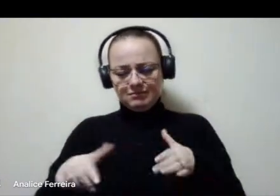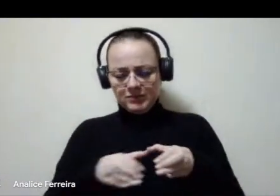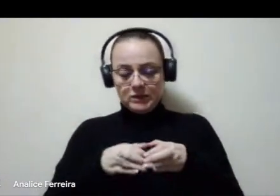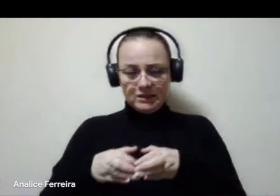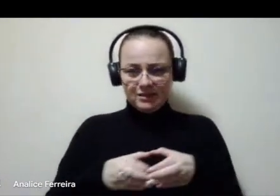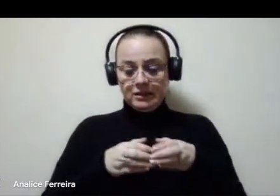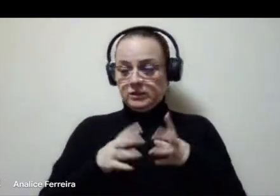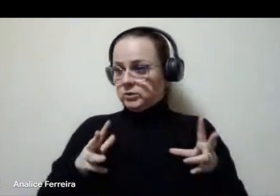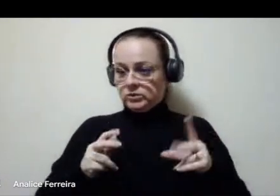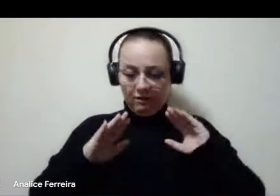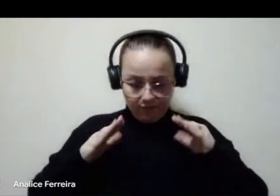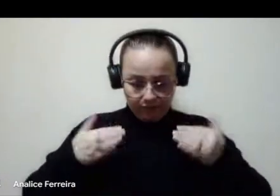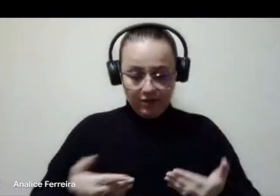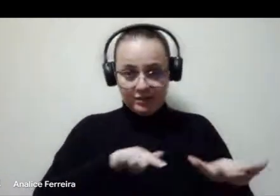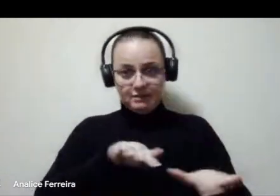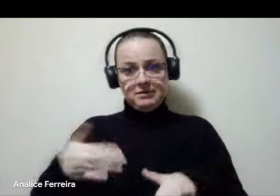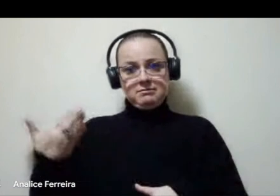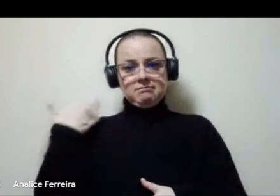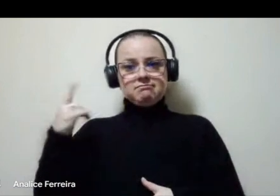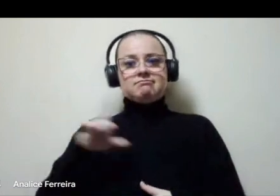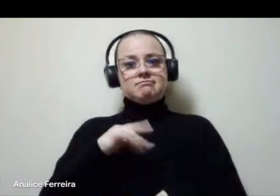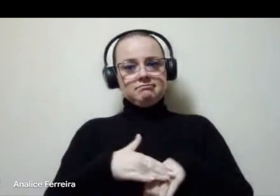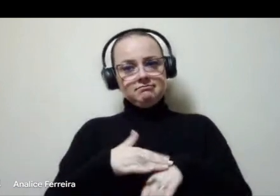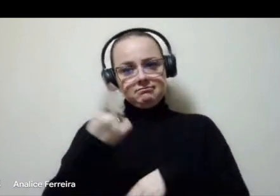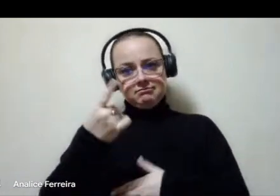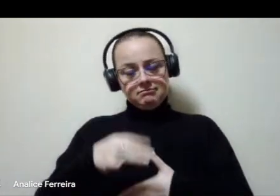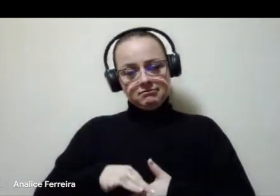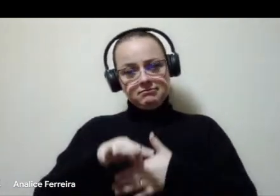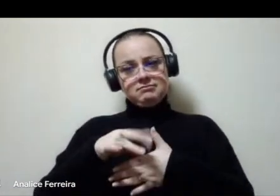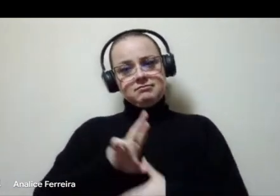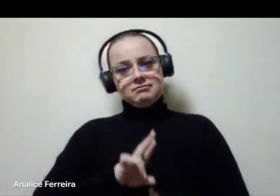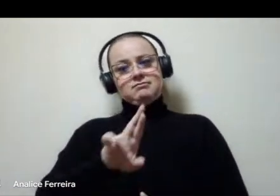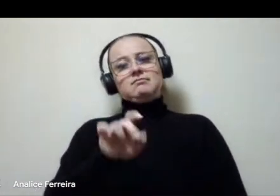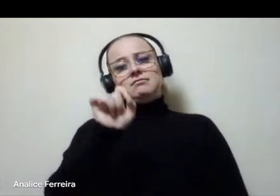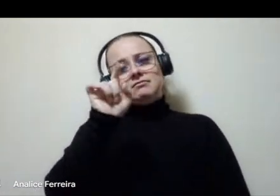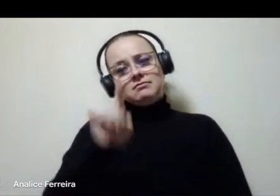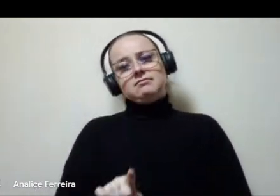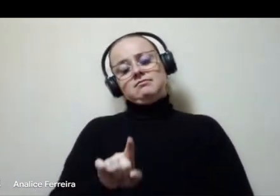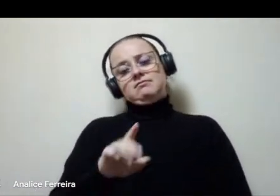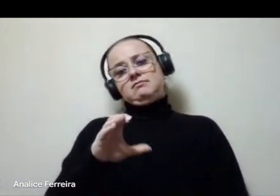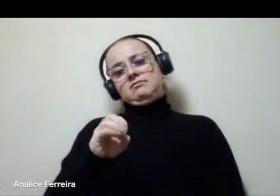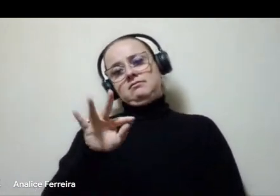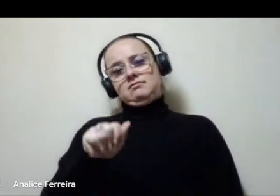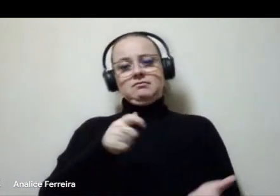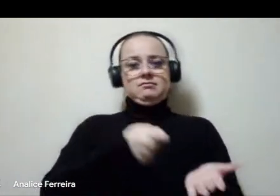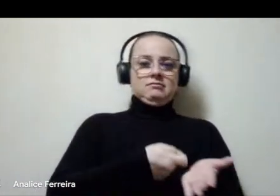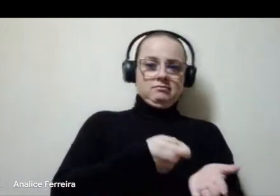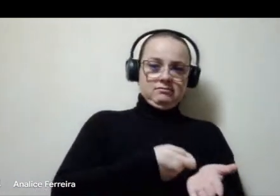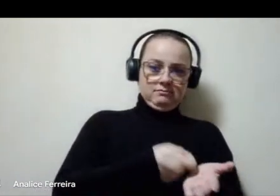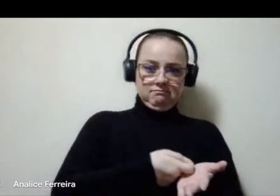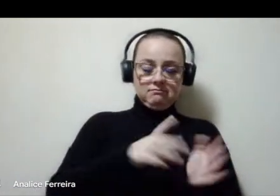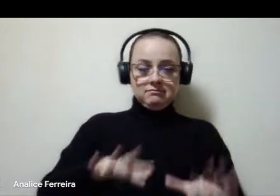total. The last week, we talked about the representatives of what were the quotas obligatory. So, we had a